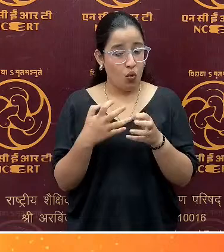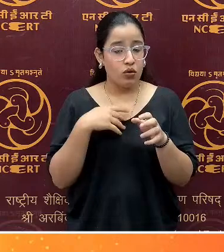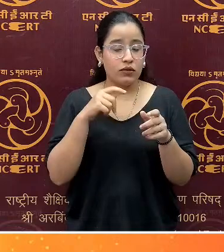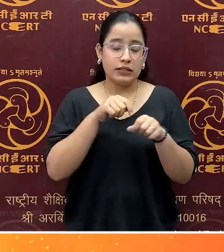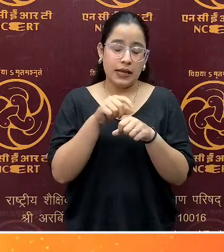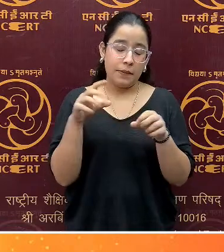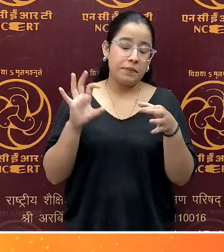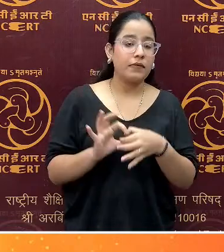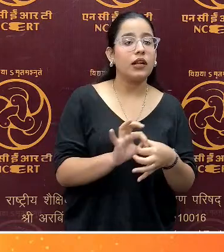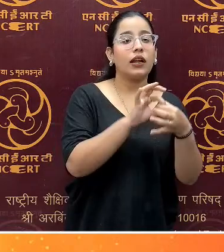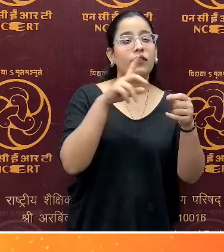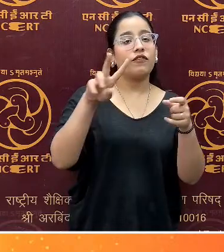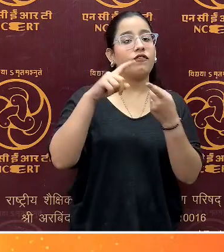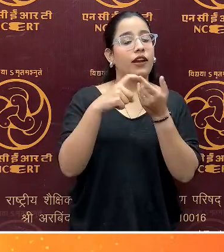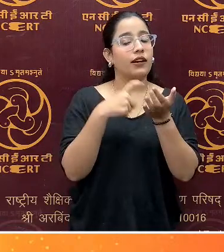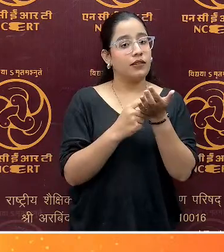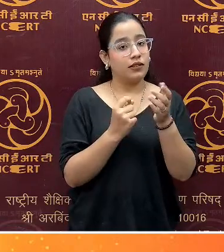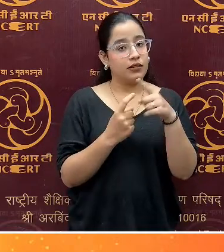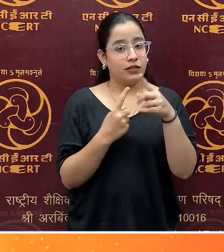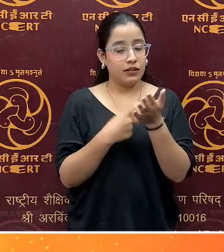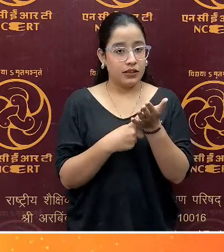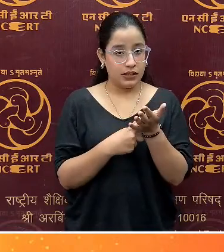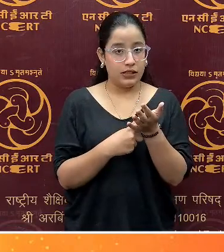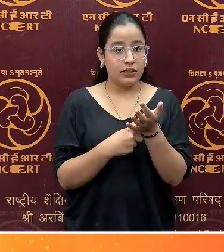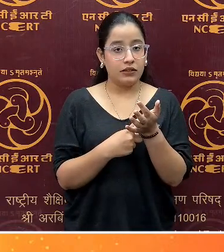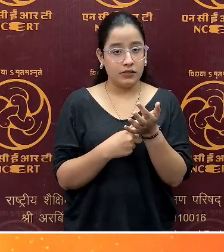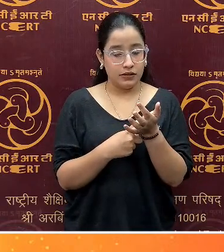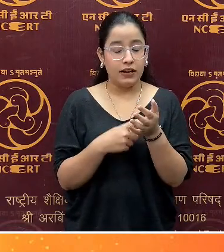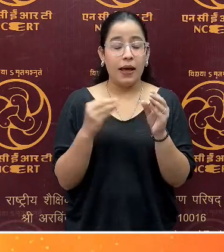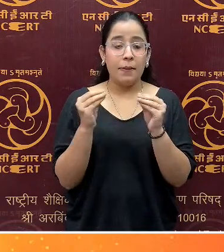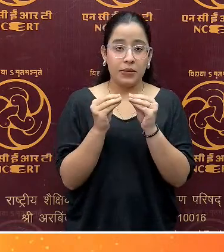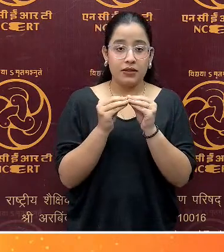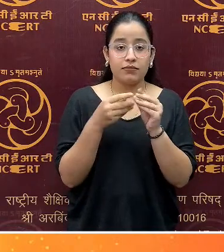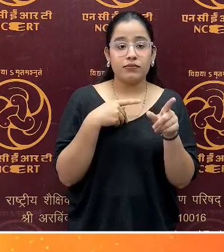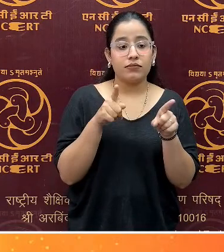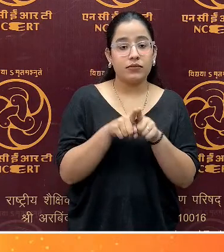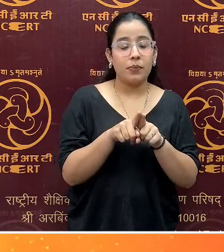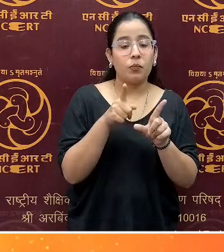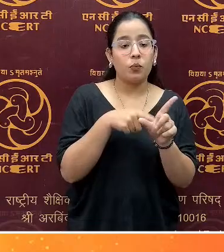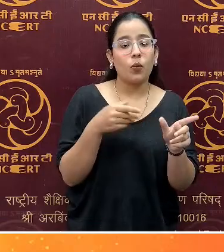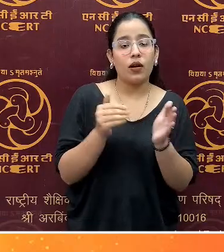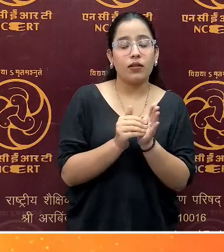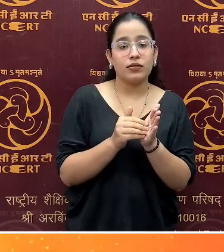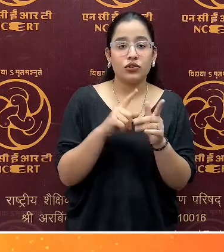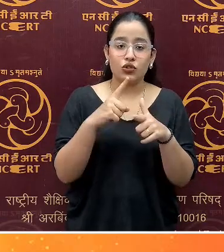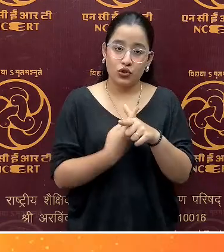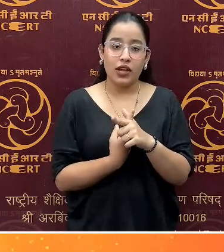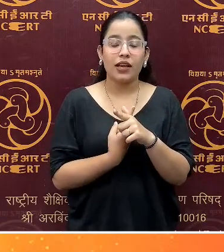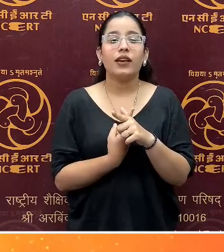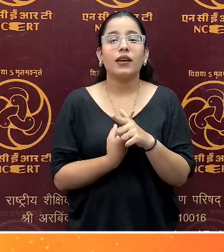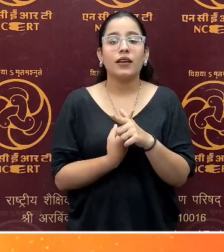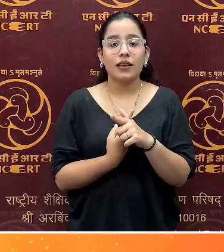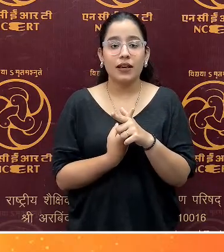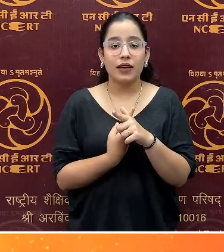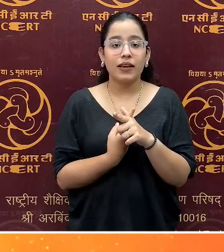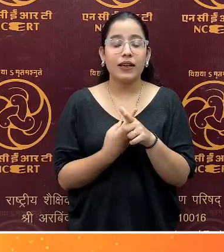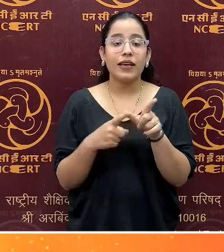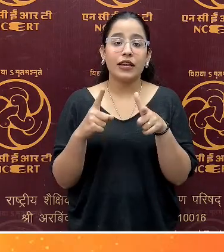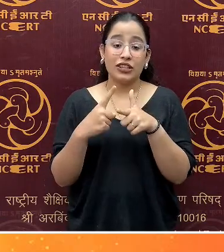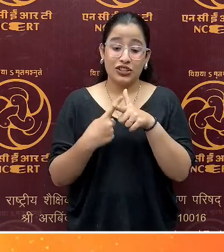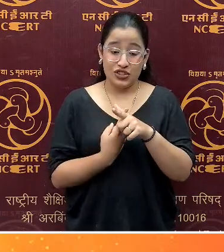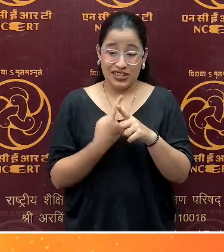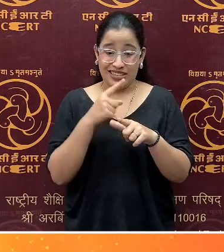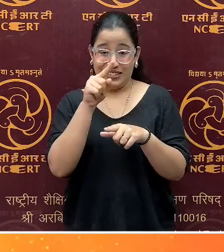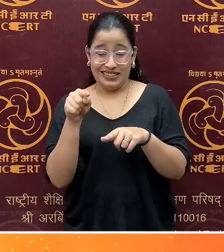it which has unit vector. So what is the vector in that direction of B, which is in the y-axis? J. So y multiplied by